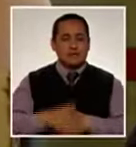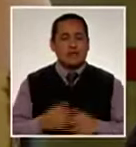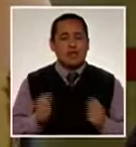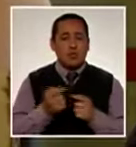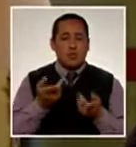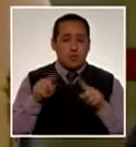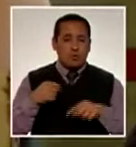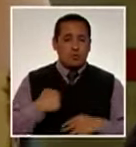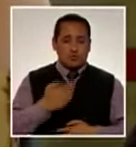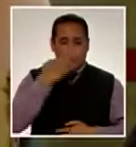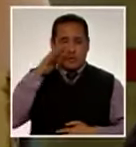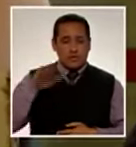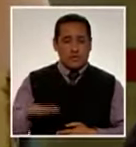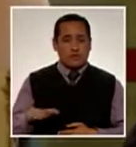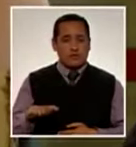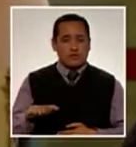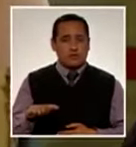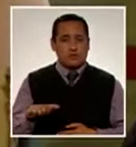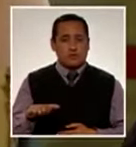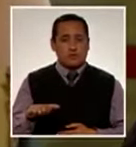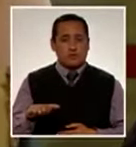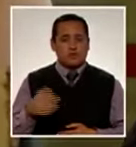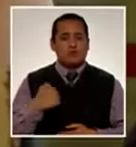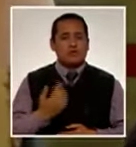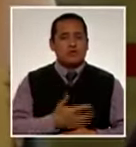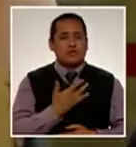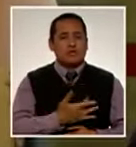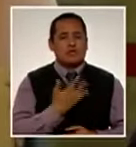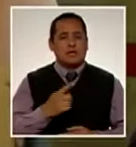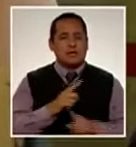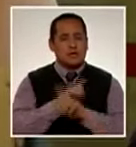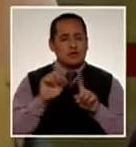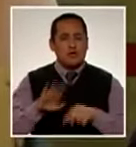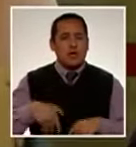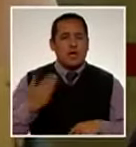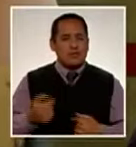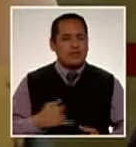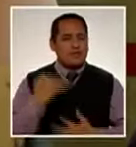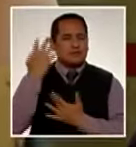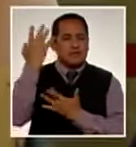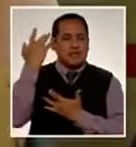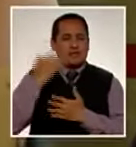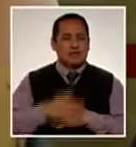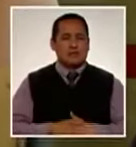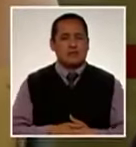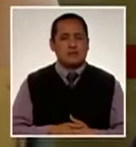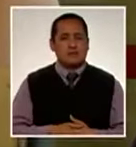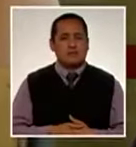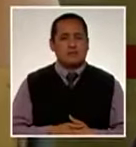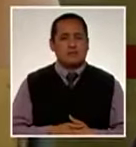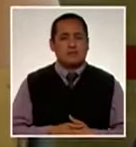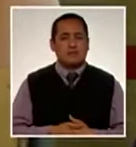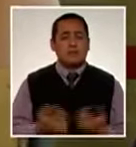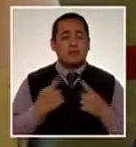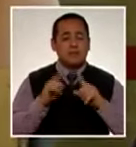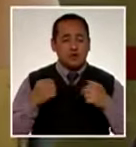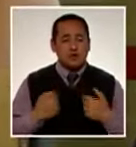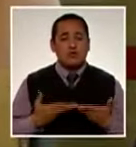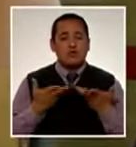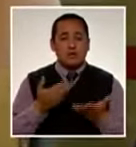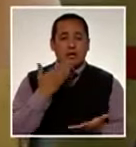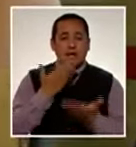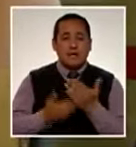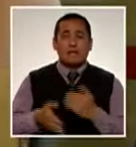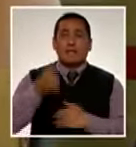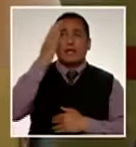when esperanza. I was a child, cuando yo era niño I felt like I had no hope. Yo sentía que no había esperanza, but I thank God that he gave me my